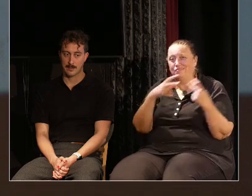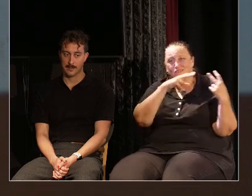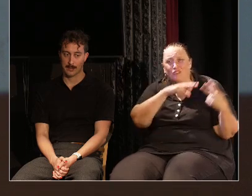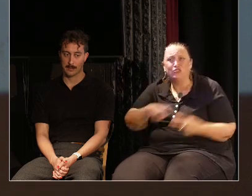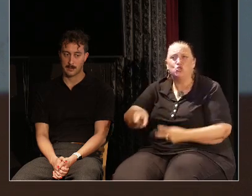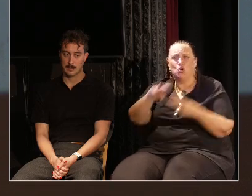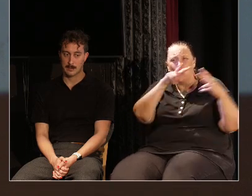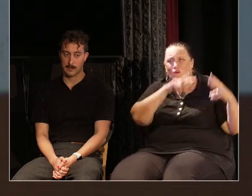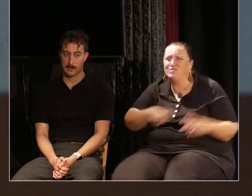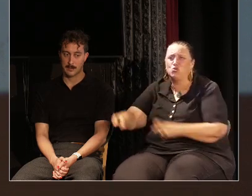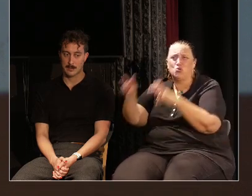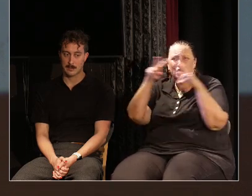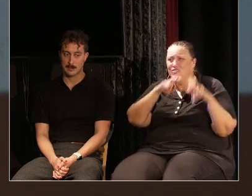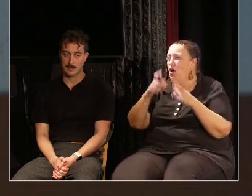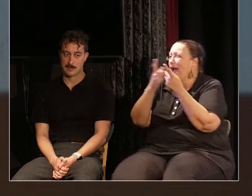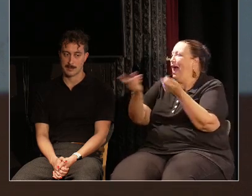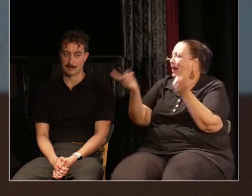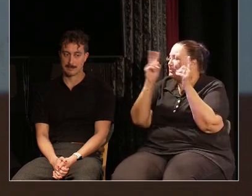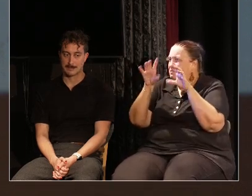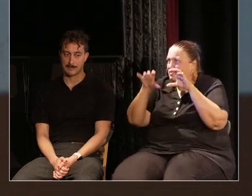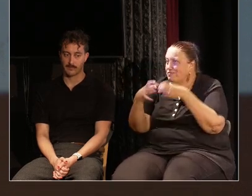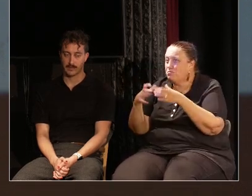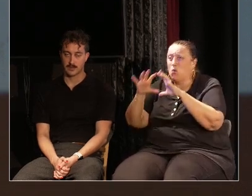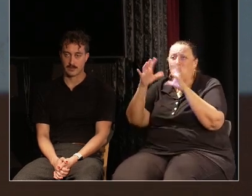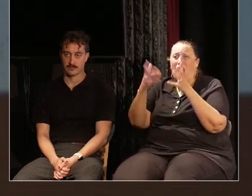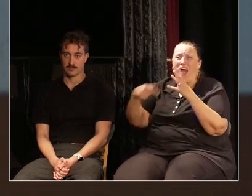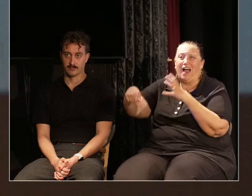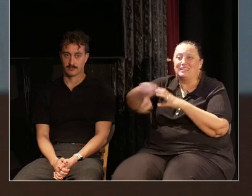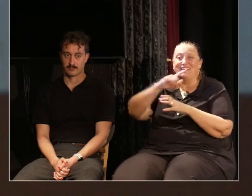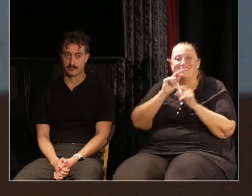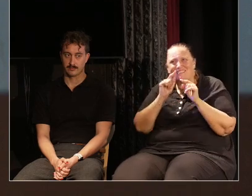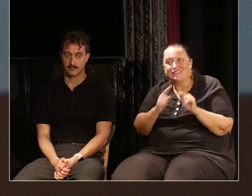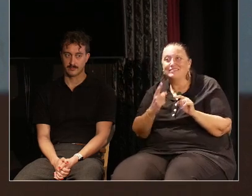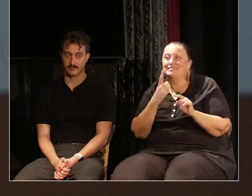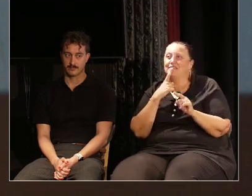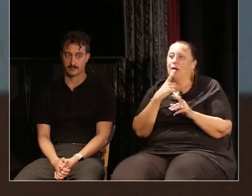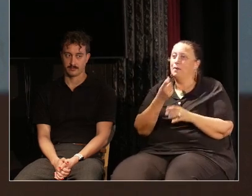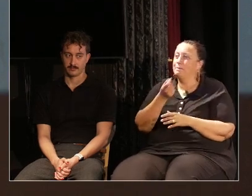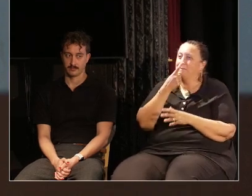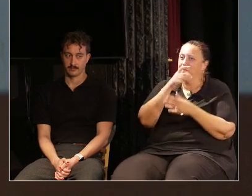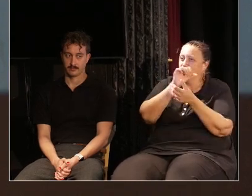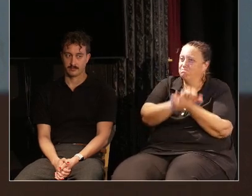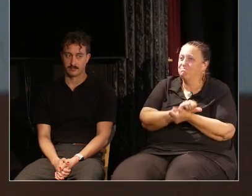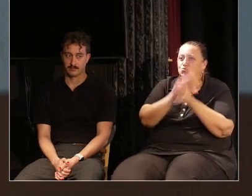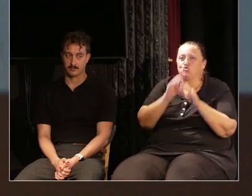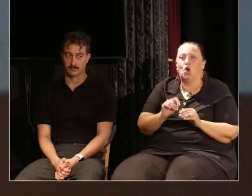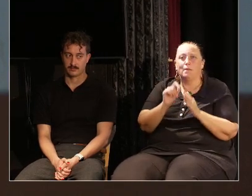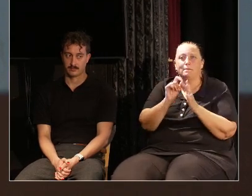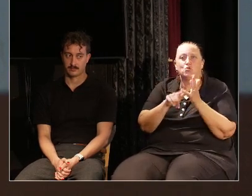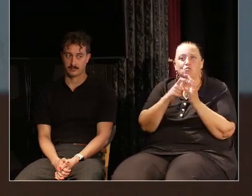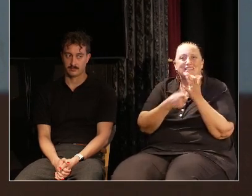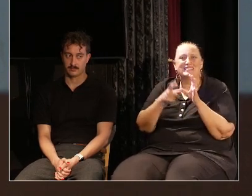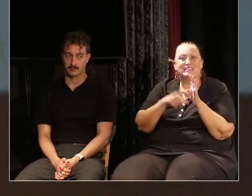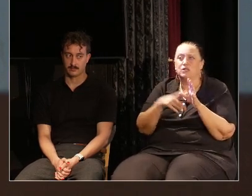states in this country, from academic groups around the world, that these sorts of medications are life-saving. They have some of the lowest regret rates